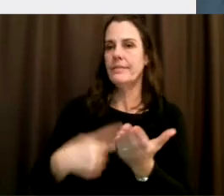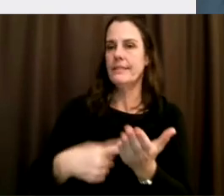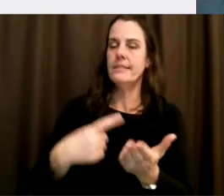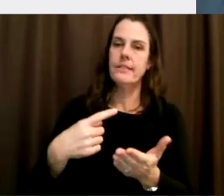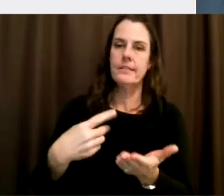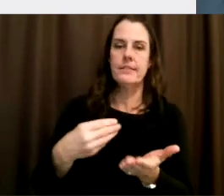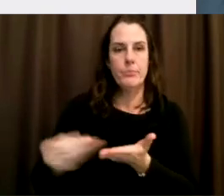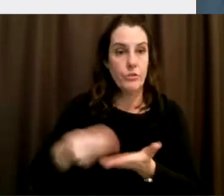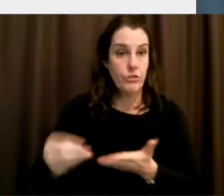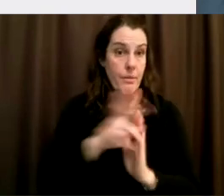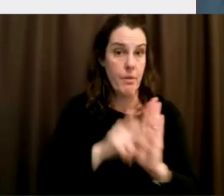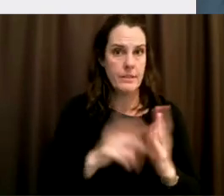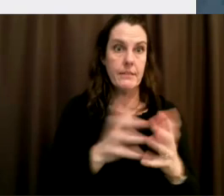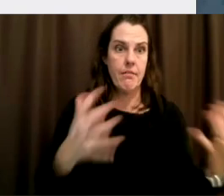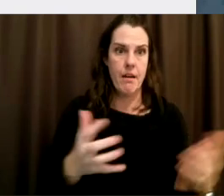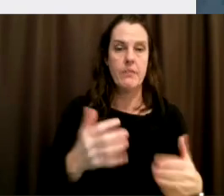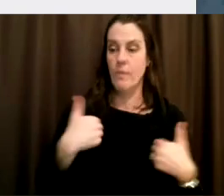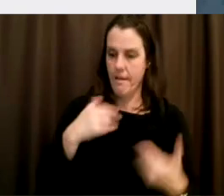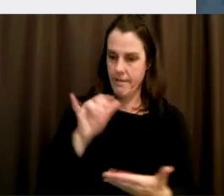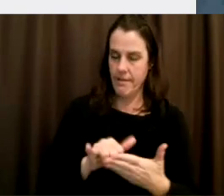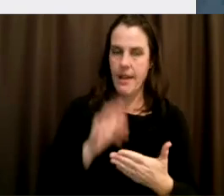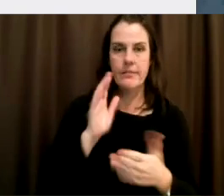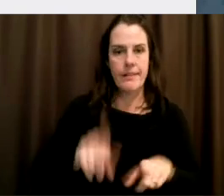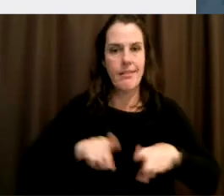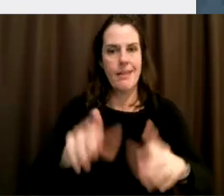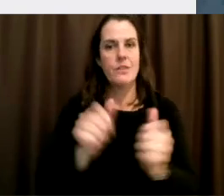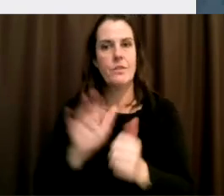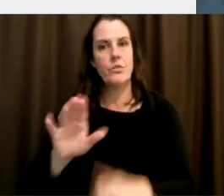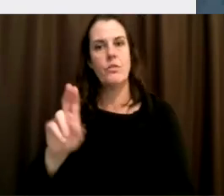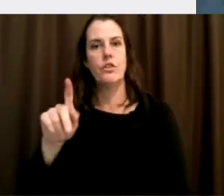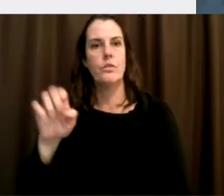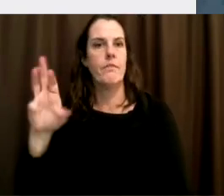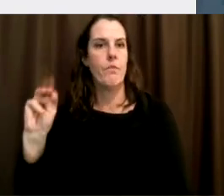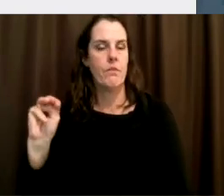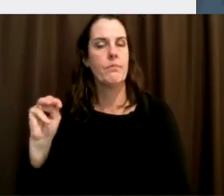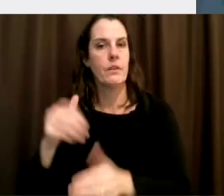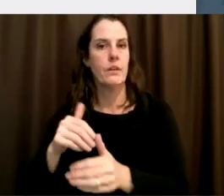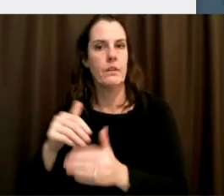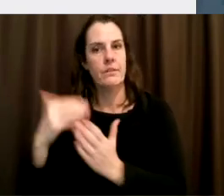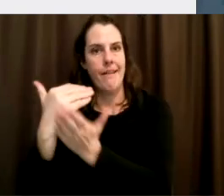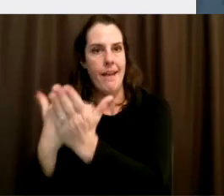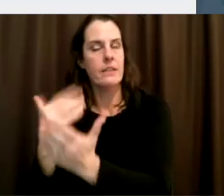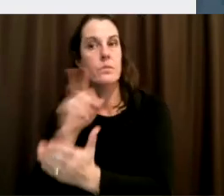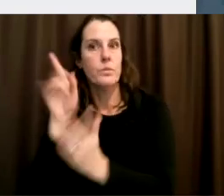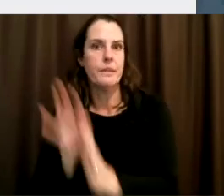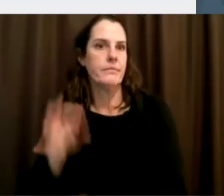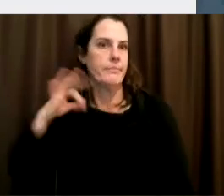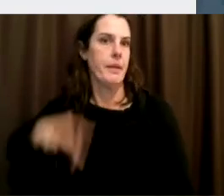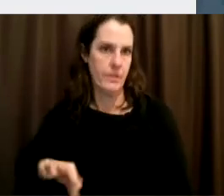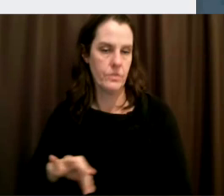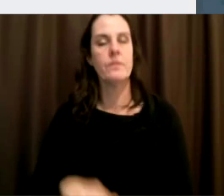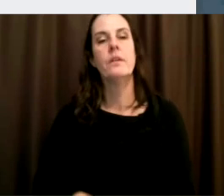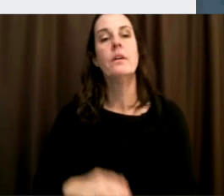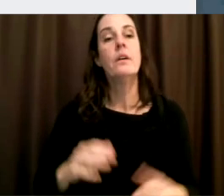quite a bit. So having a procurement policy that aligns with the uniform guidance is going to be very helpful for you,